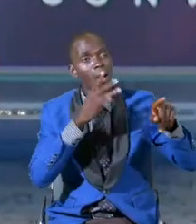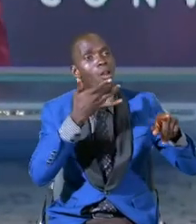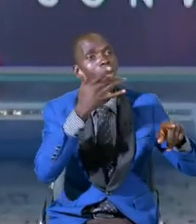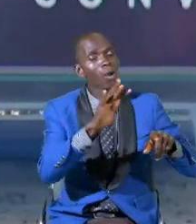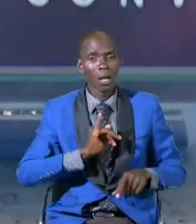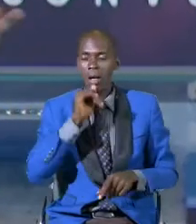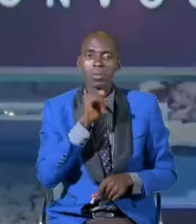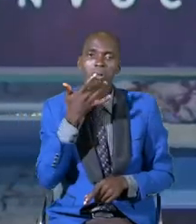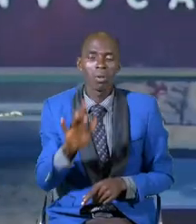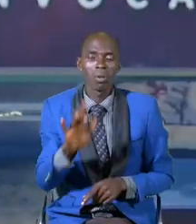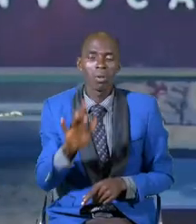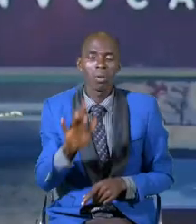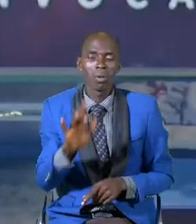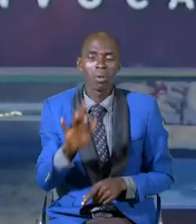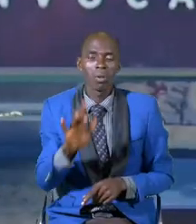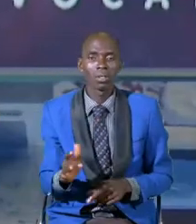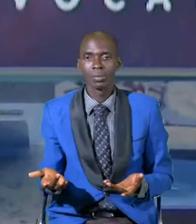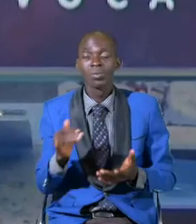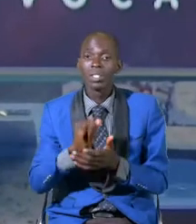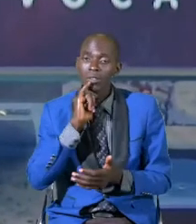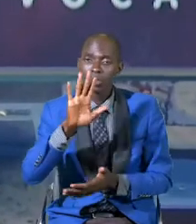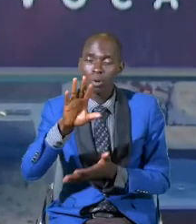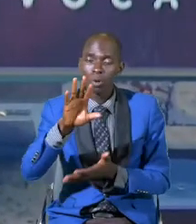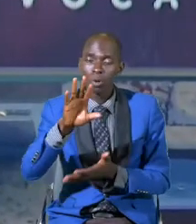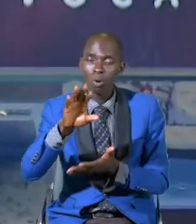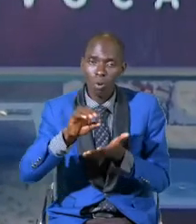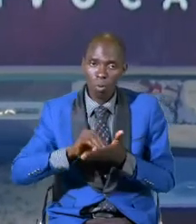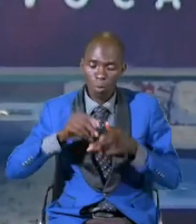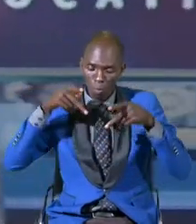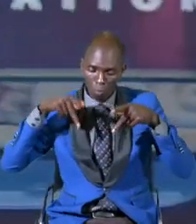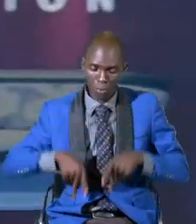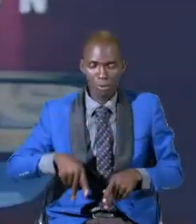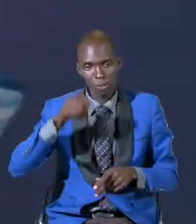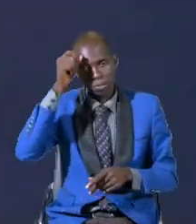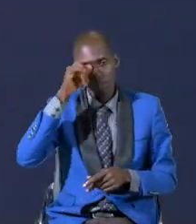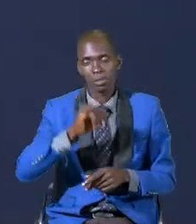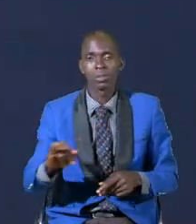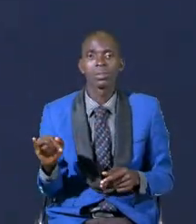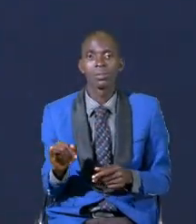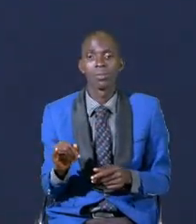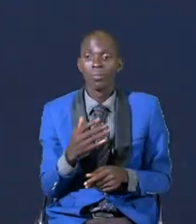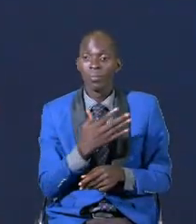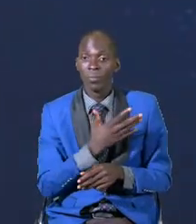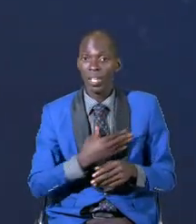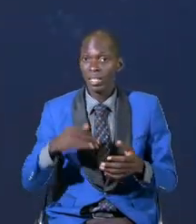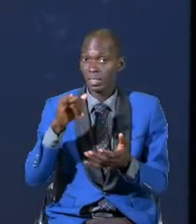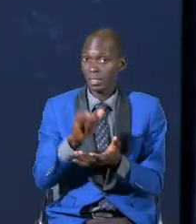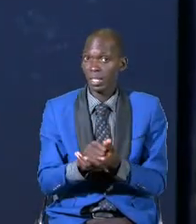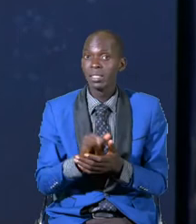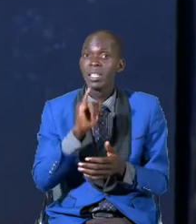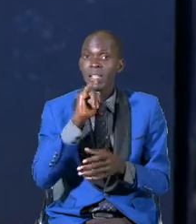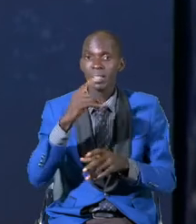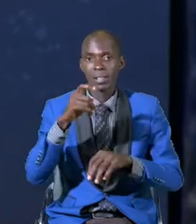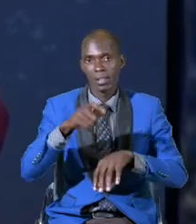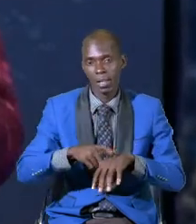not unlucky. I am not lucky. That is your personal perception. And that is the time